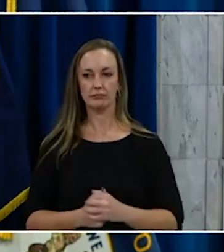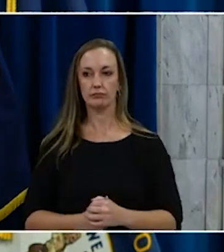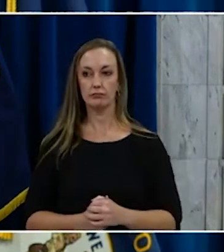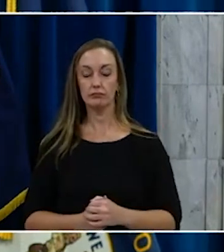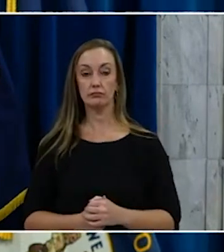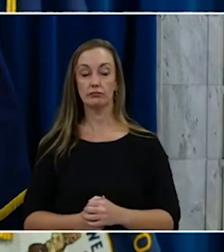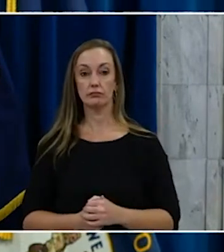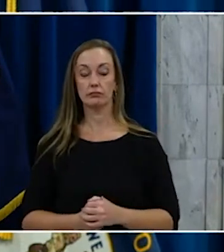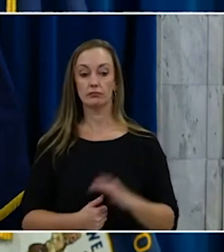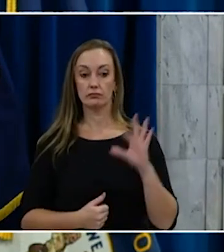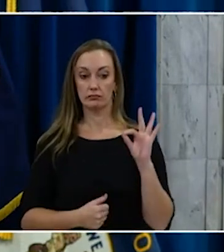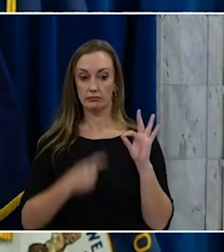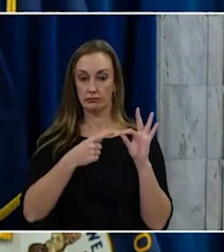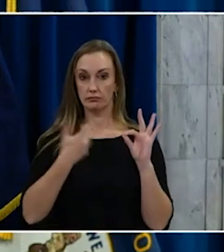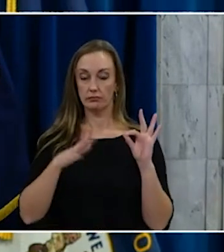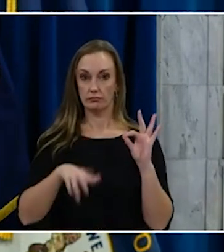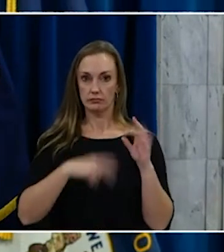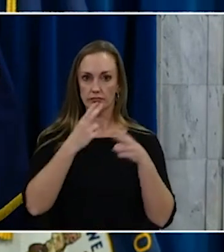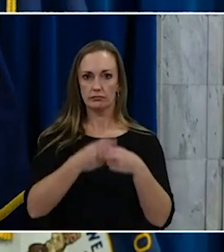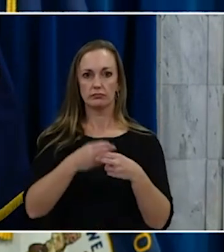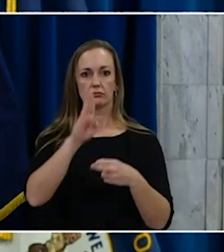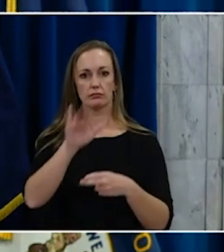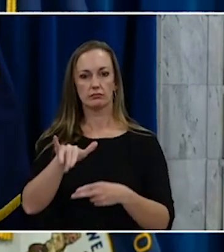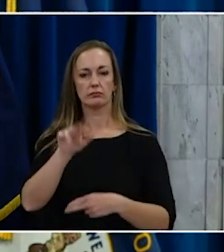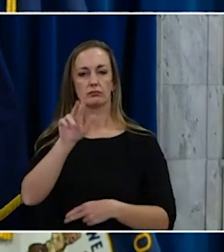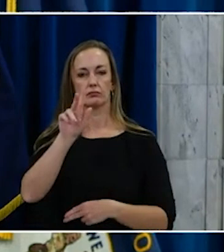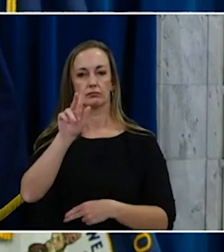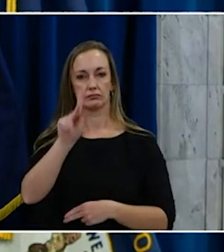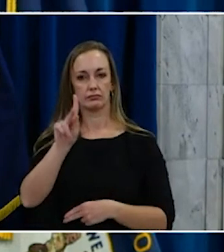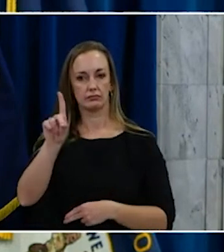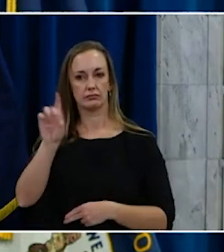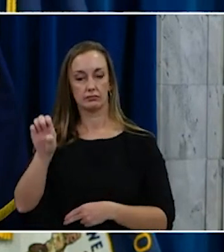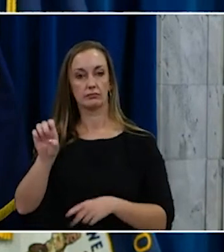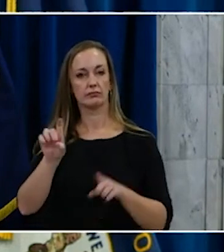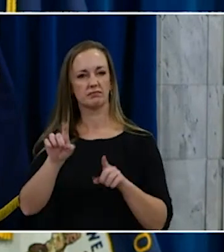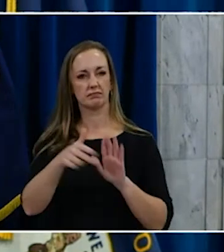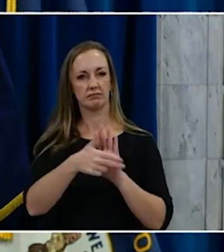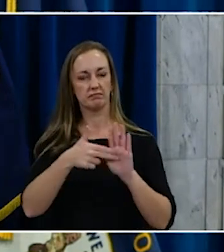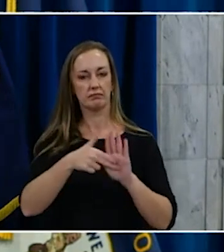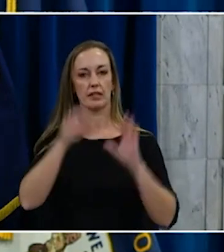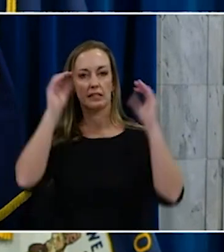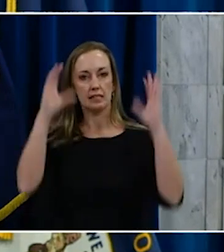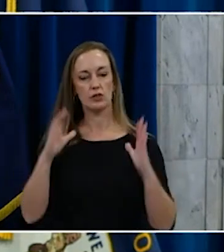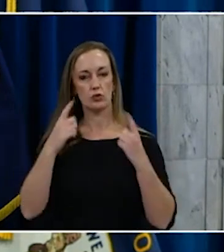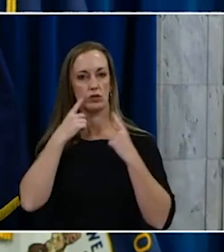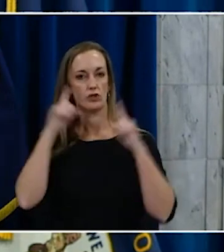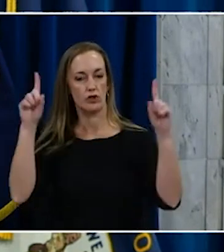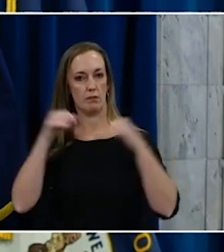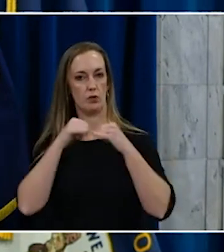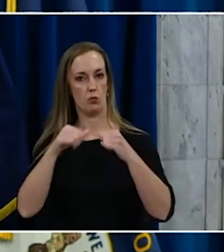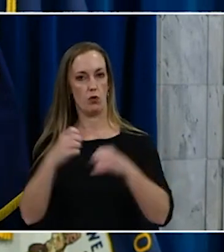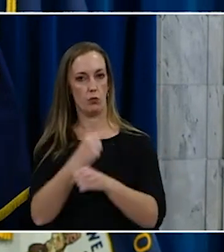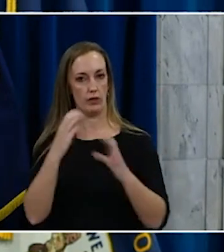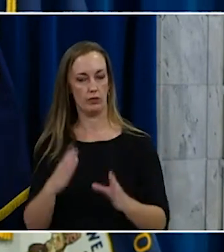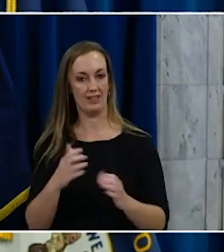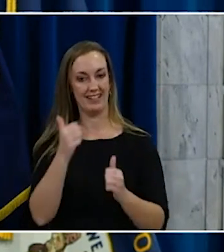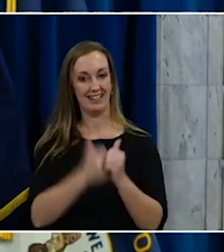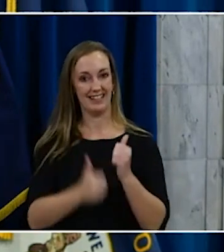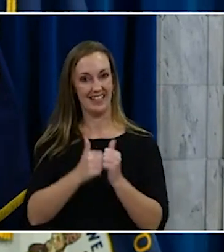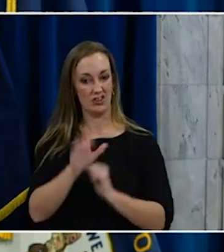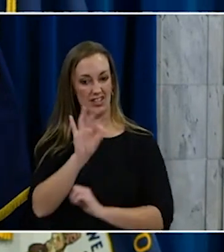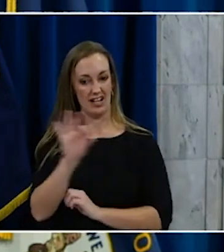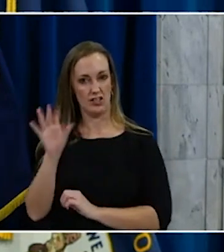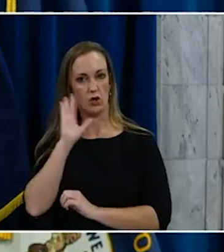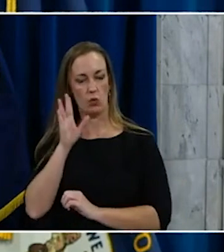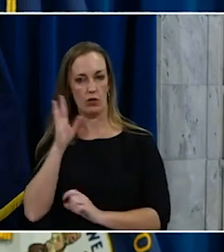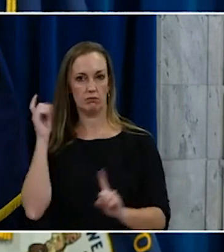These nine individuals have been named by KDE as Teacher Achievement Award winners. Each of these individuals will be honored